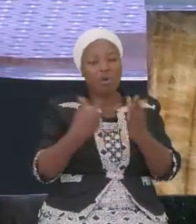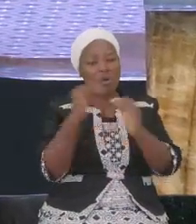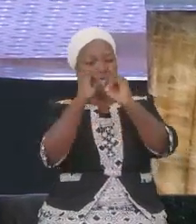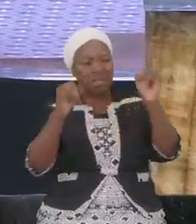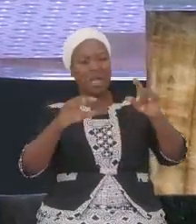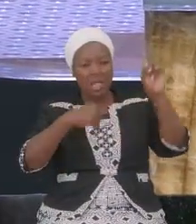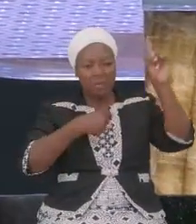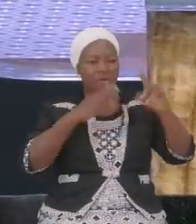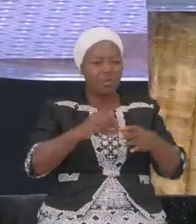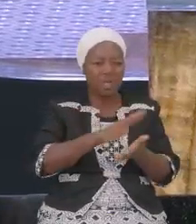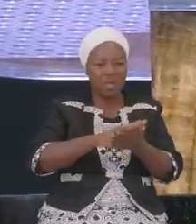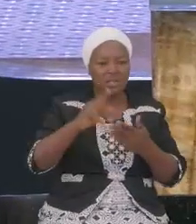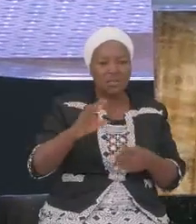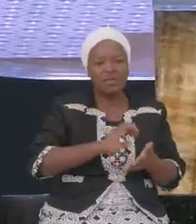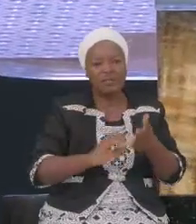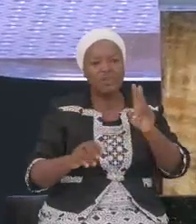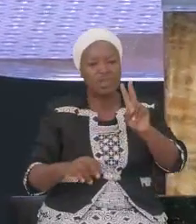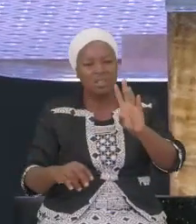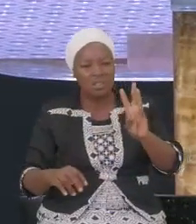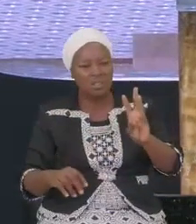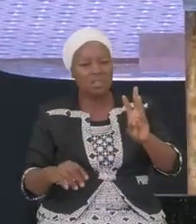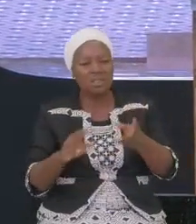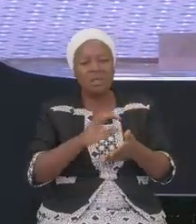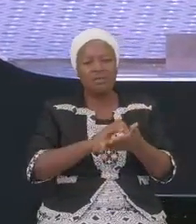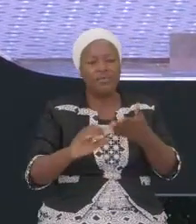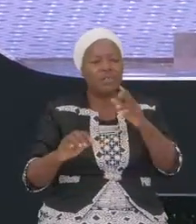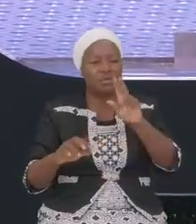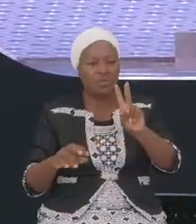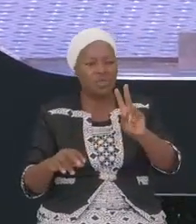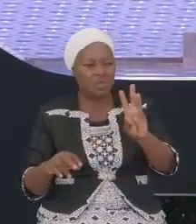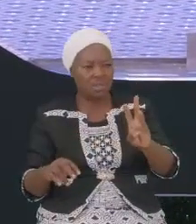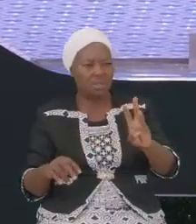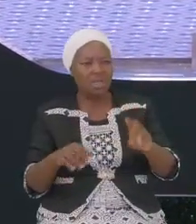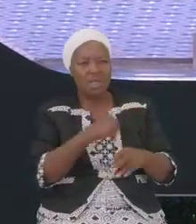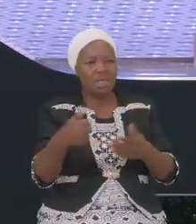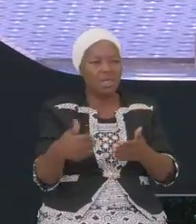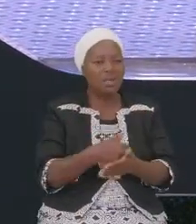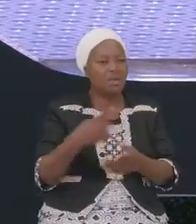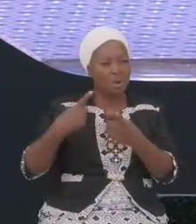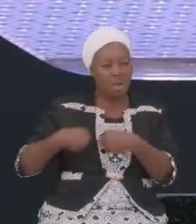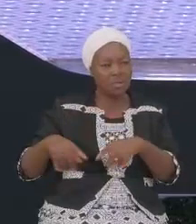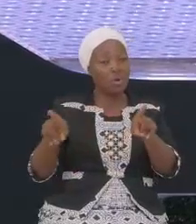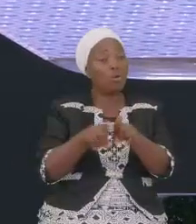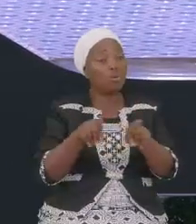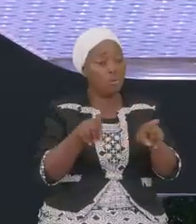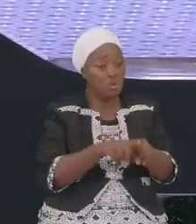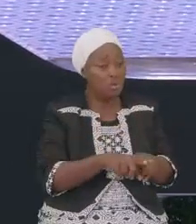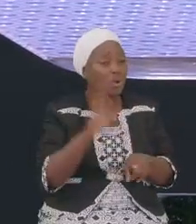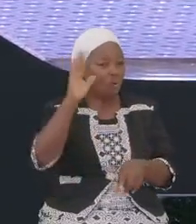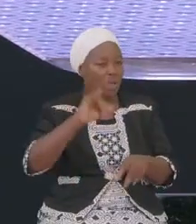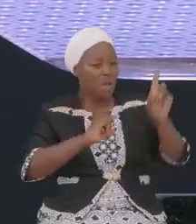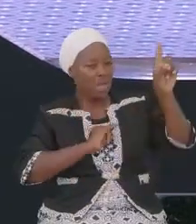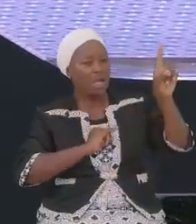cleanse you. And then in verse 26, it tells us in verse 26, a new heart also will I give